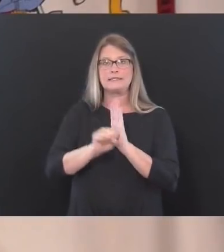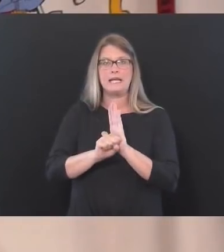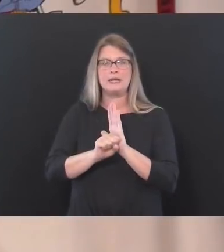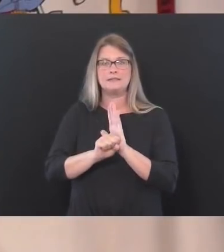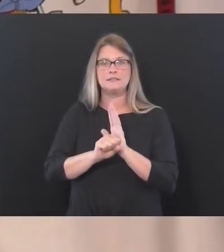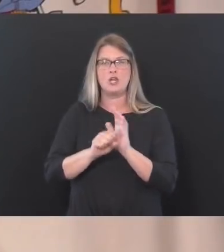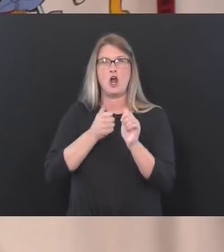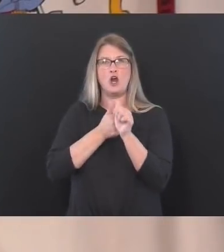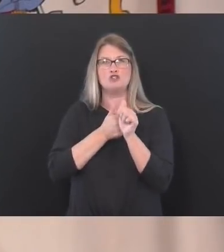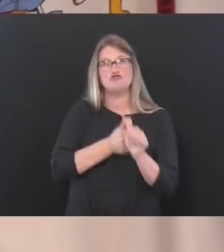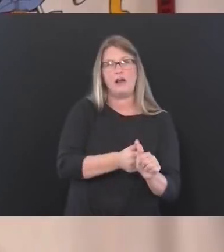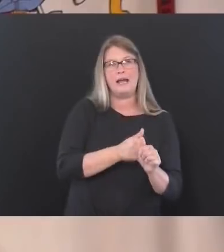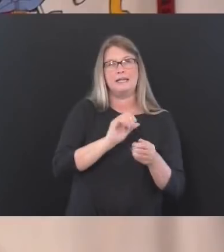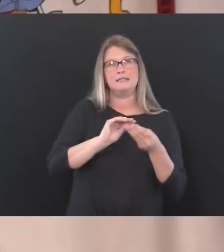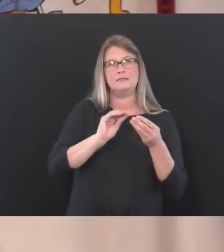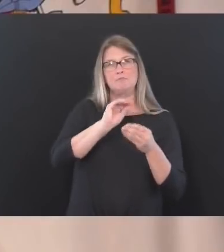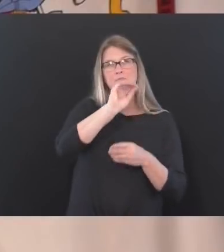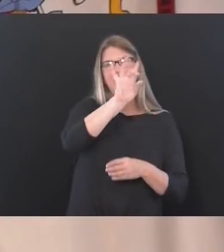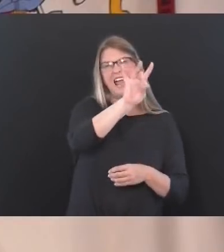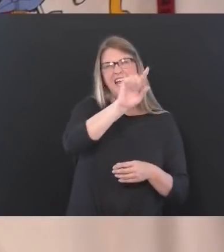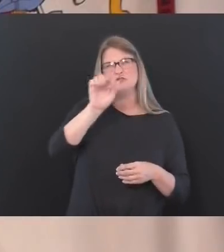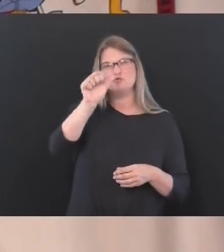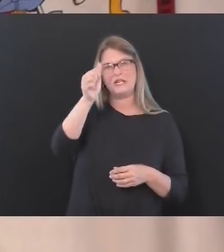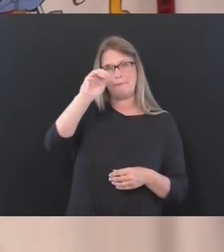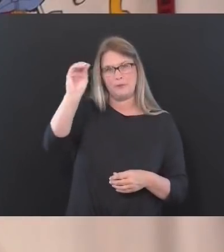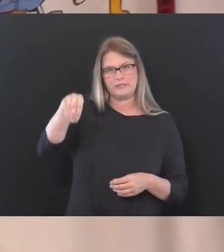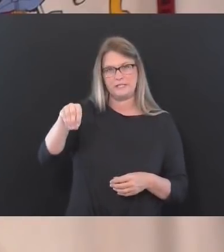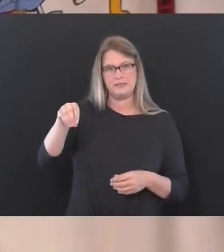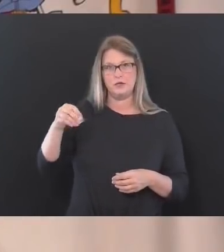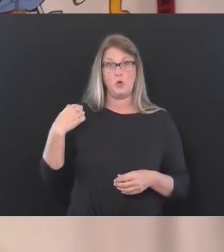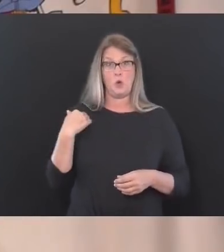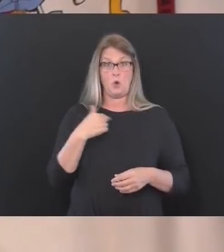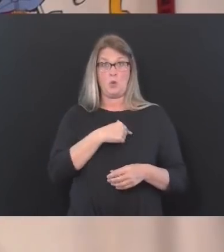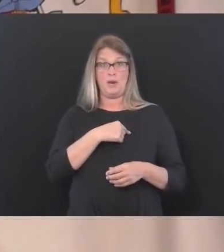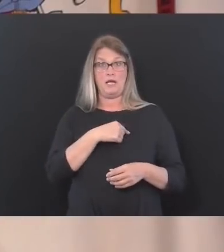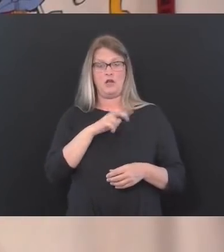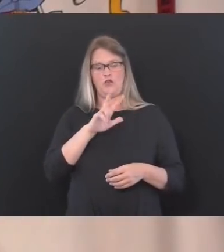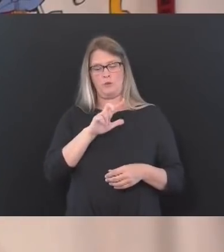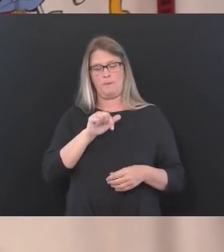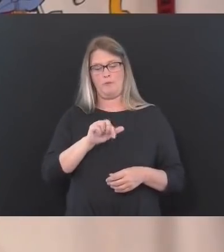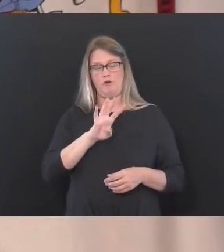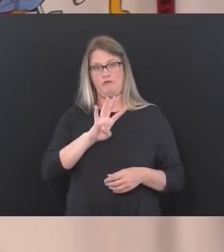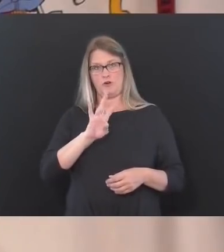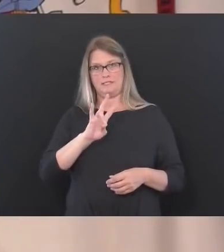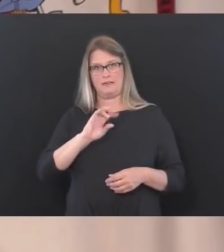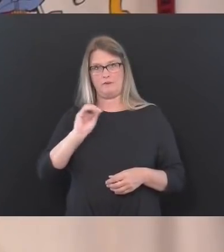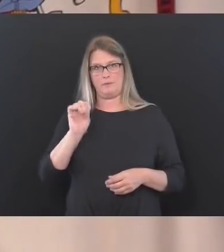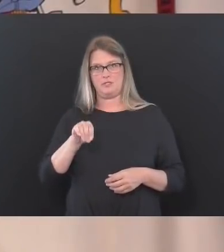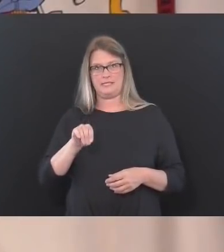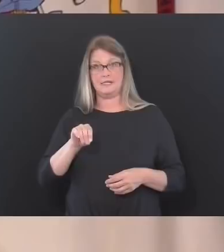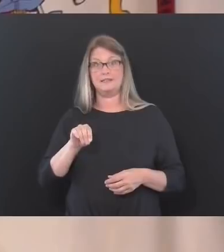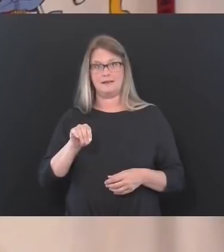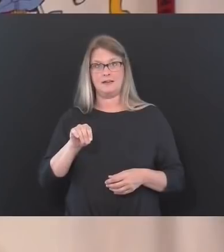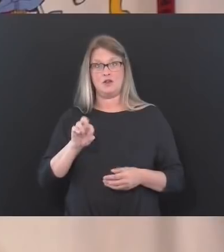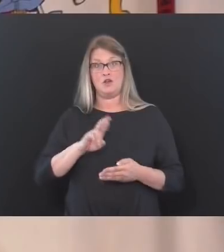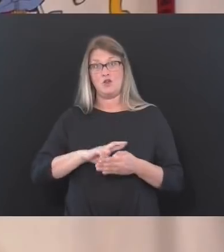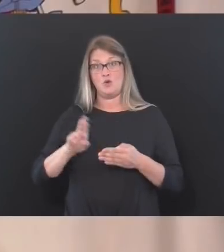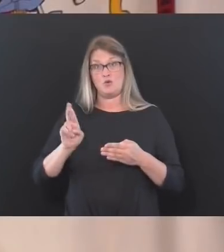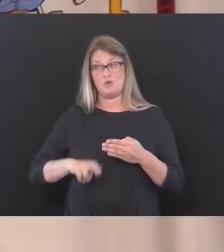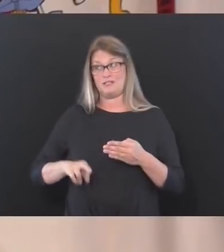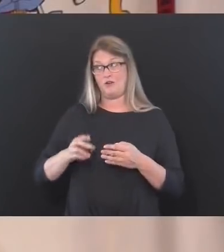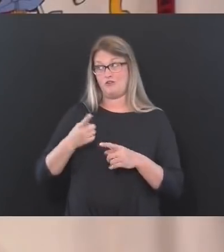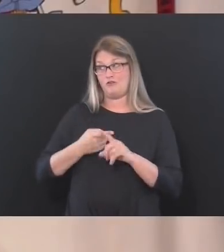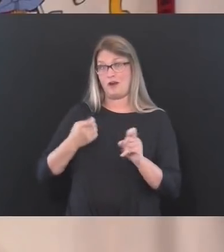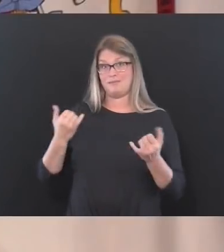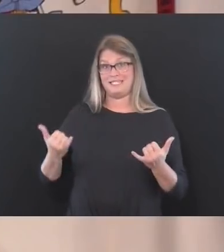to 10%, and we're still tracking now at 3.47, with the results that came in